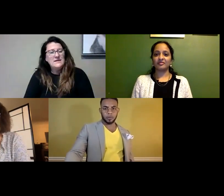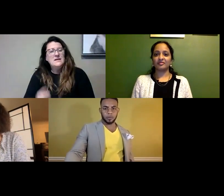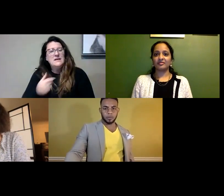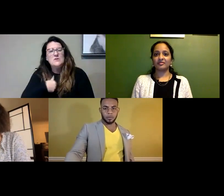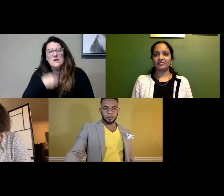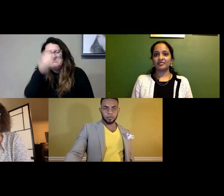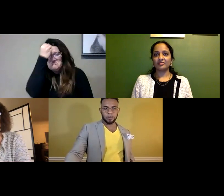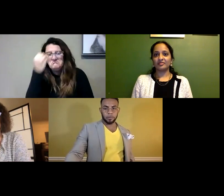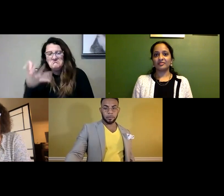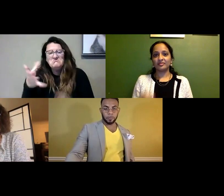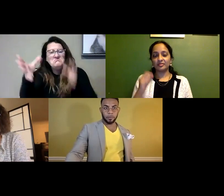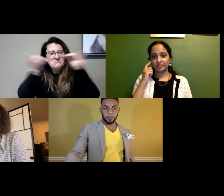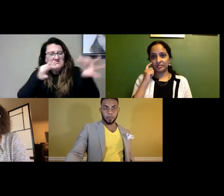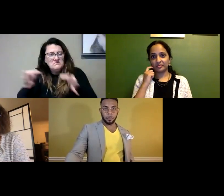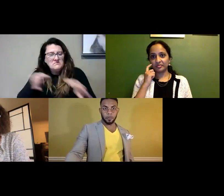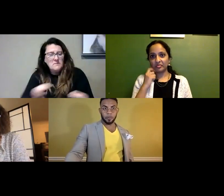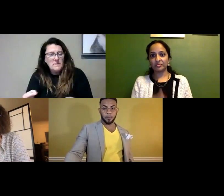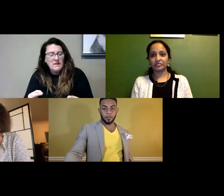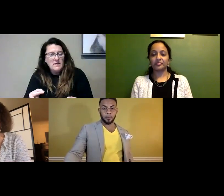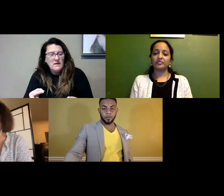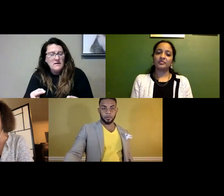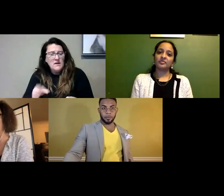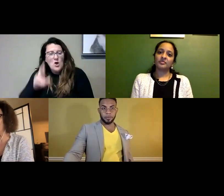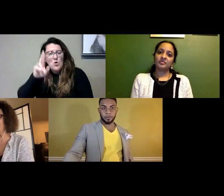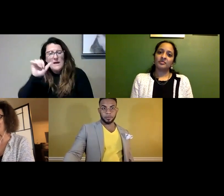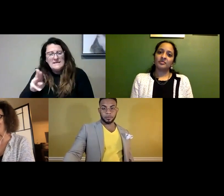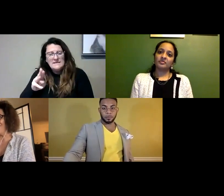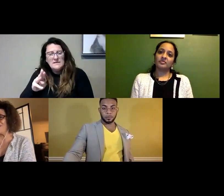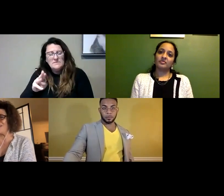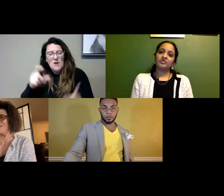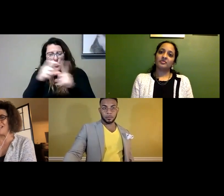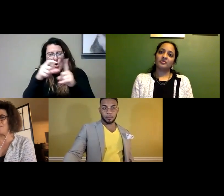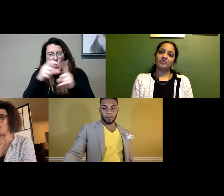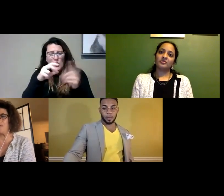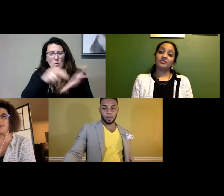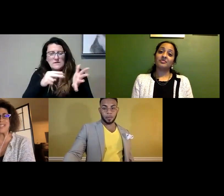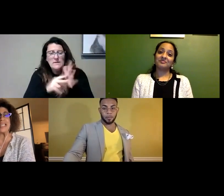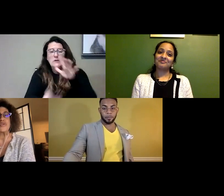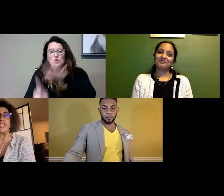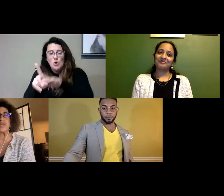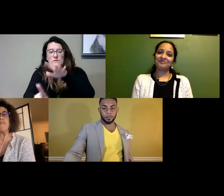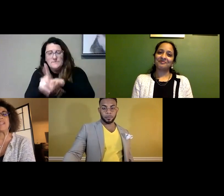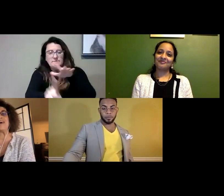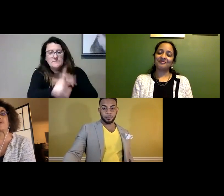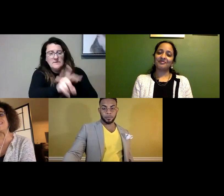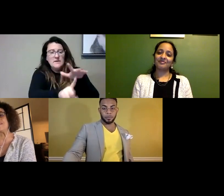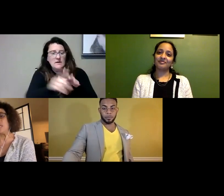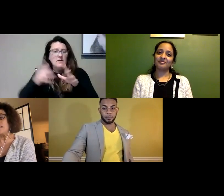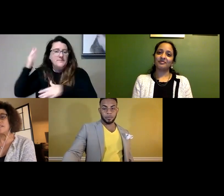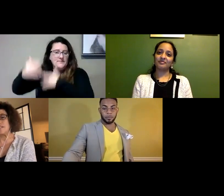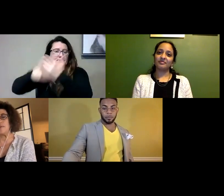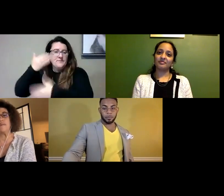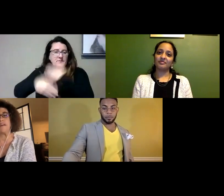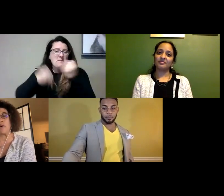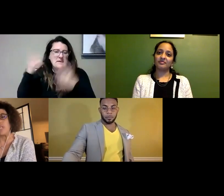a definition of what racism is. And then we're going to talk a little bit about how it shows up over the centuries that really